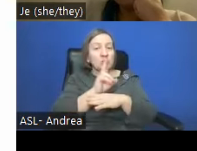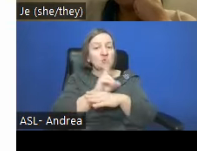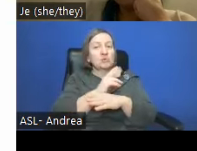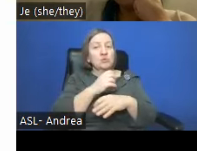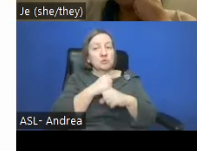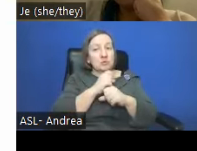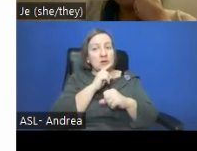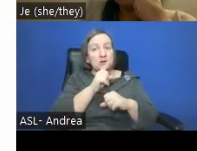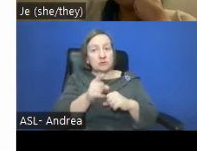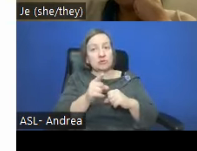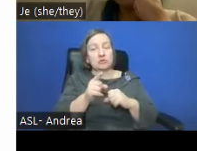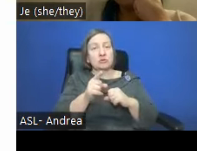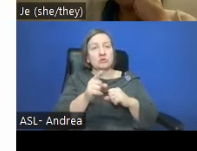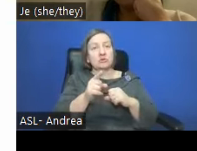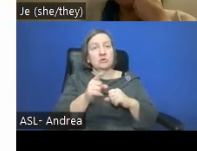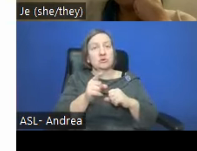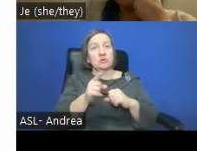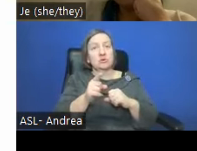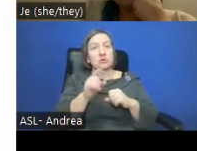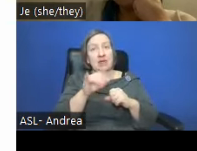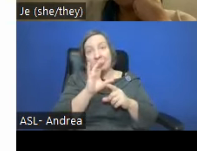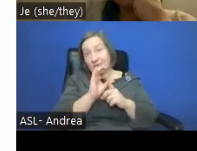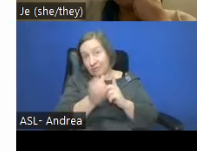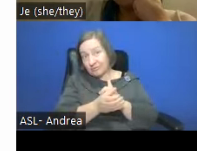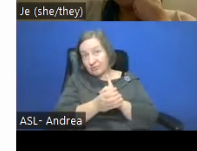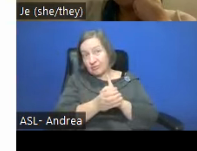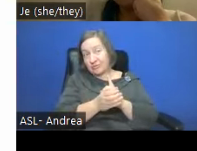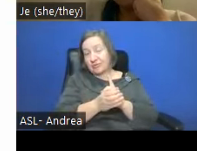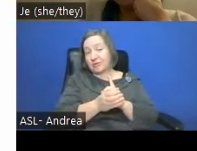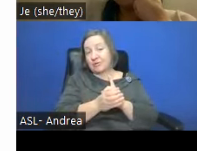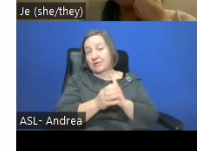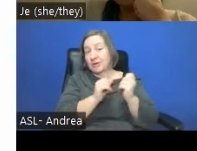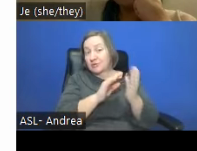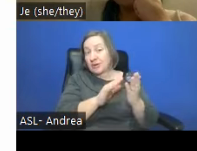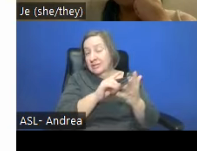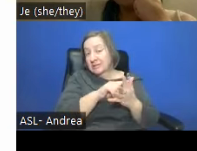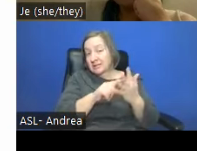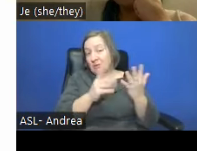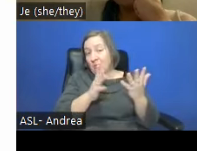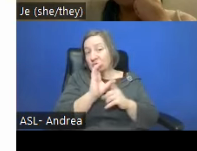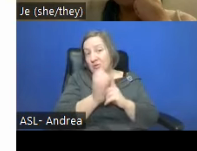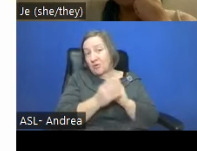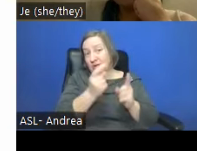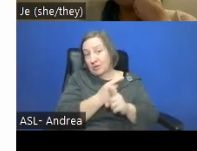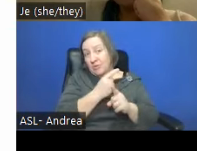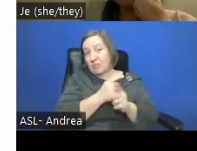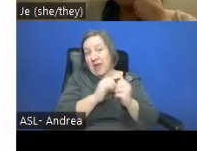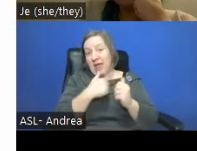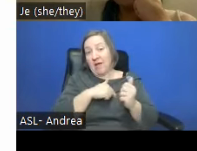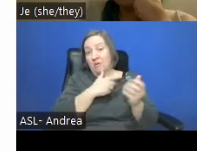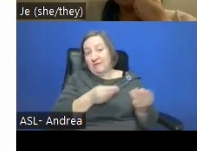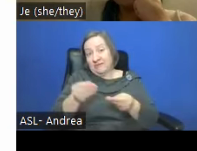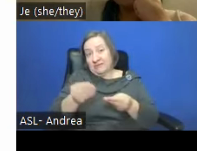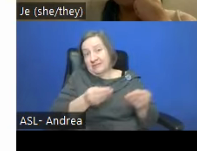ensure the cultural addressing the what is cultural appropriate and how we